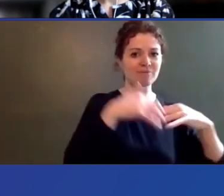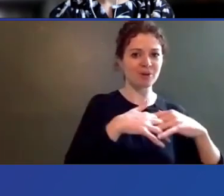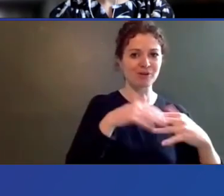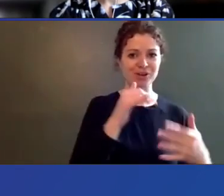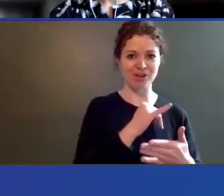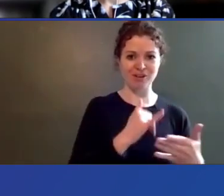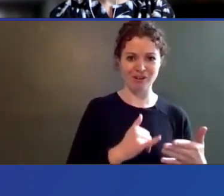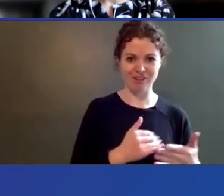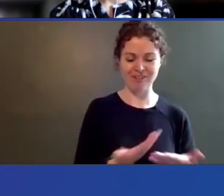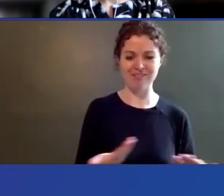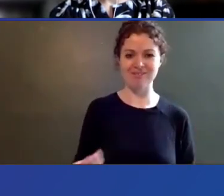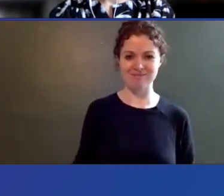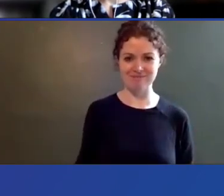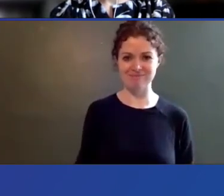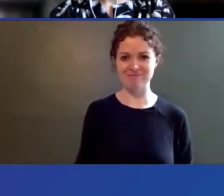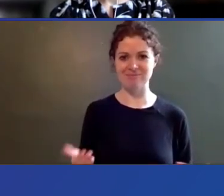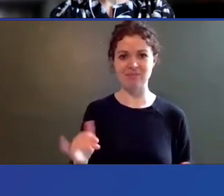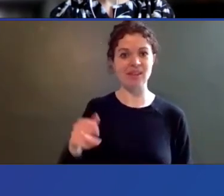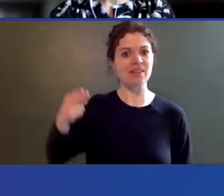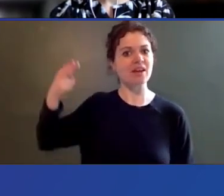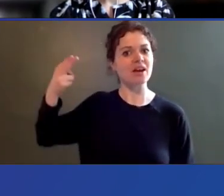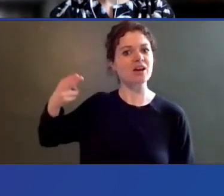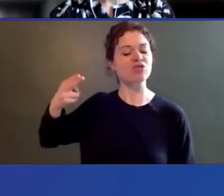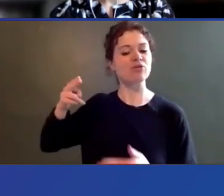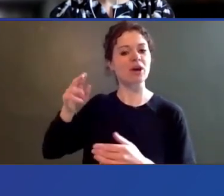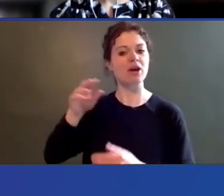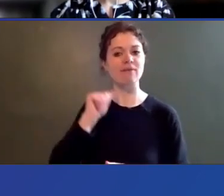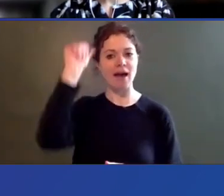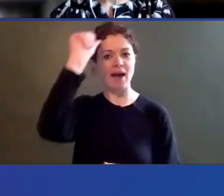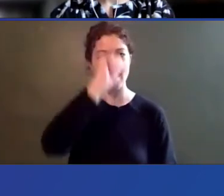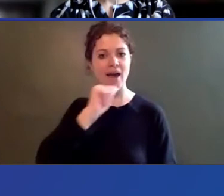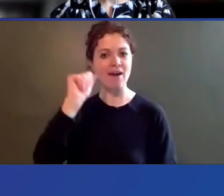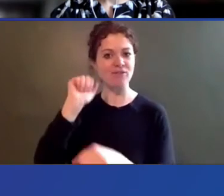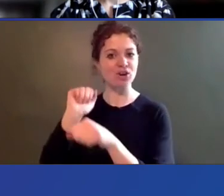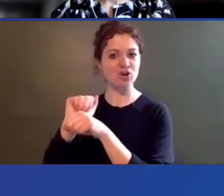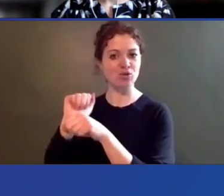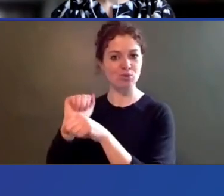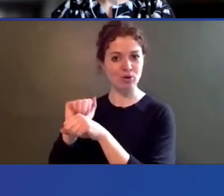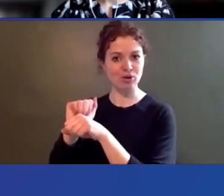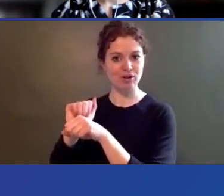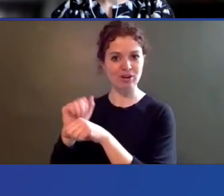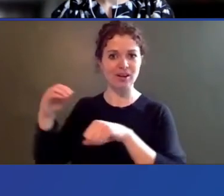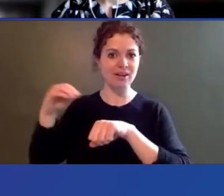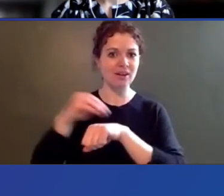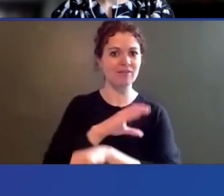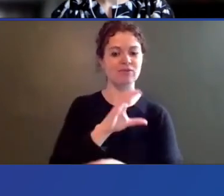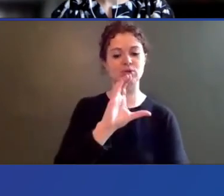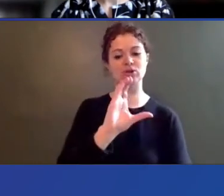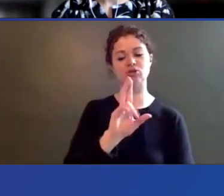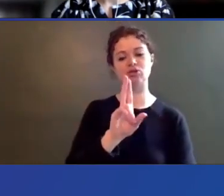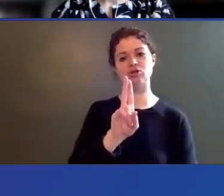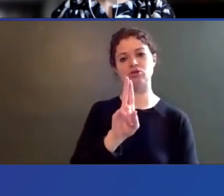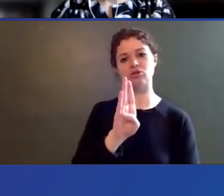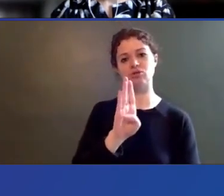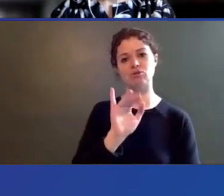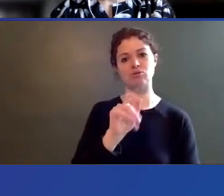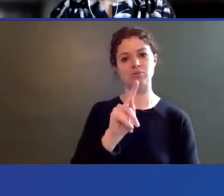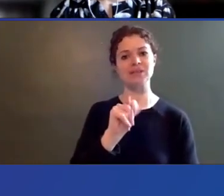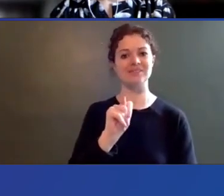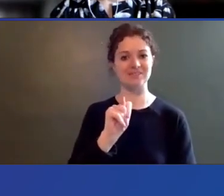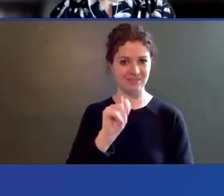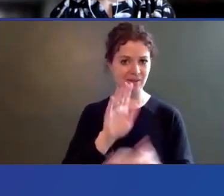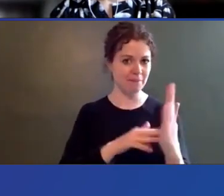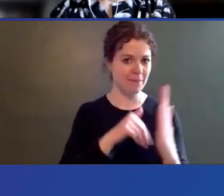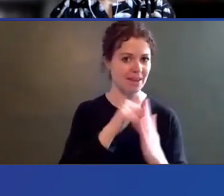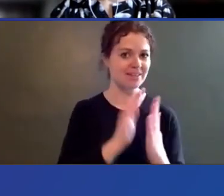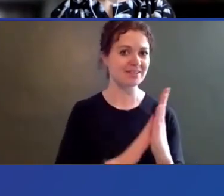of African work, also. Yes, on the Cubist. Yeah. So, you know, just keeping